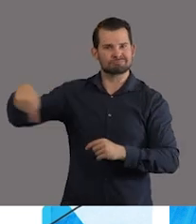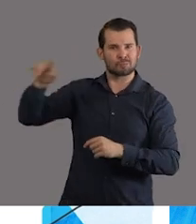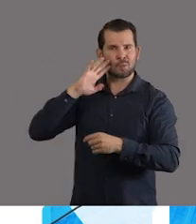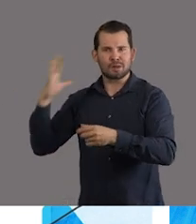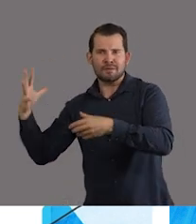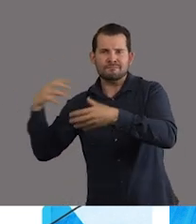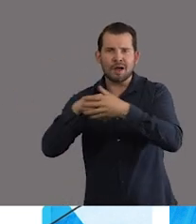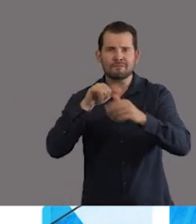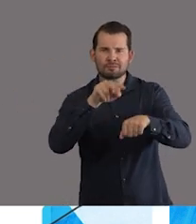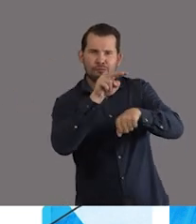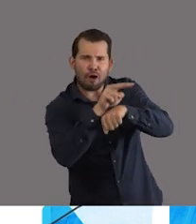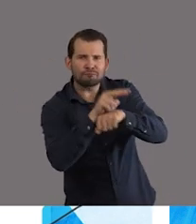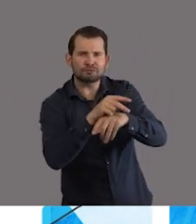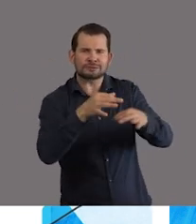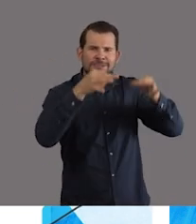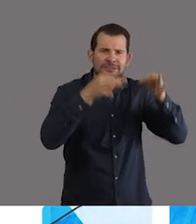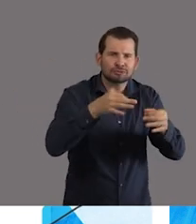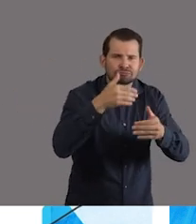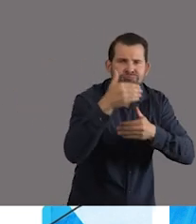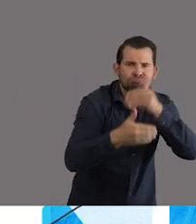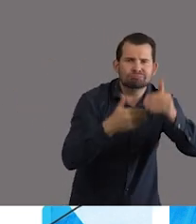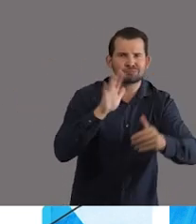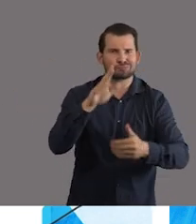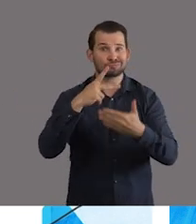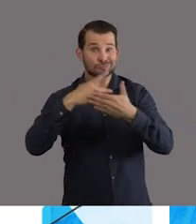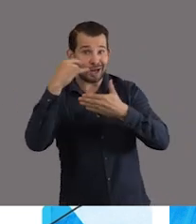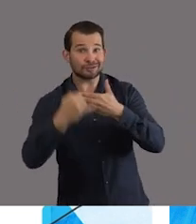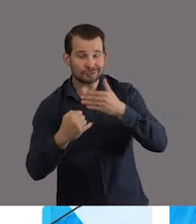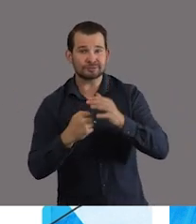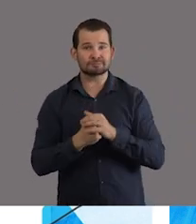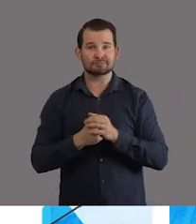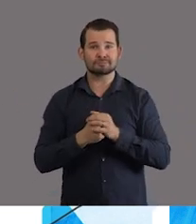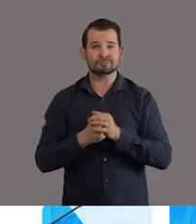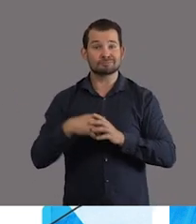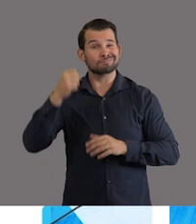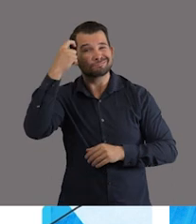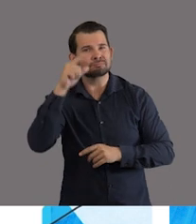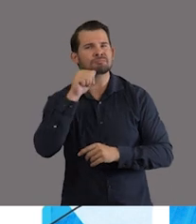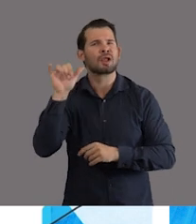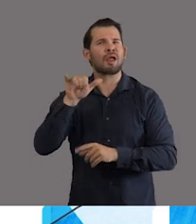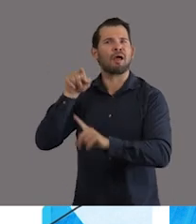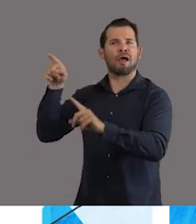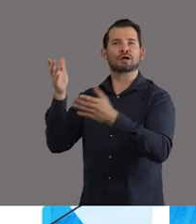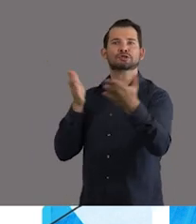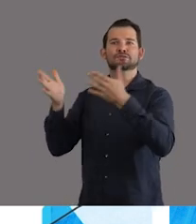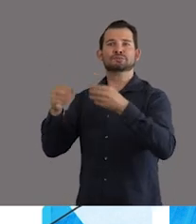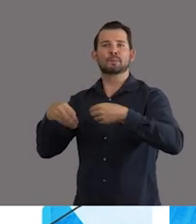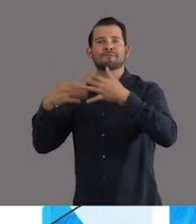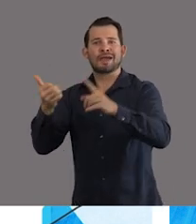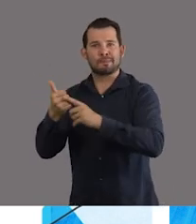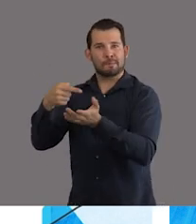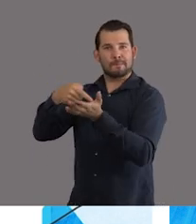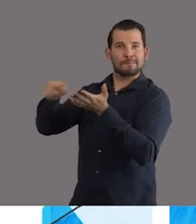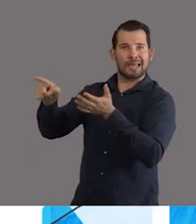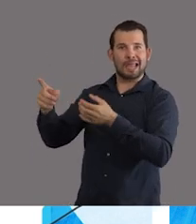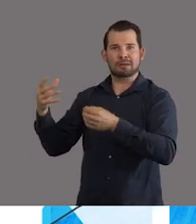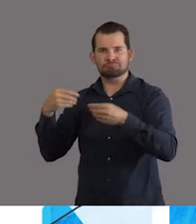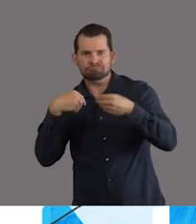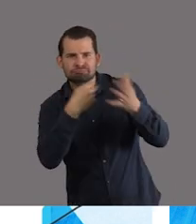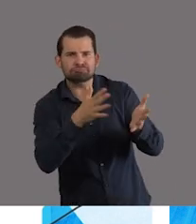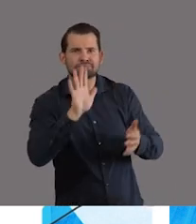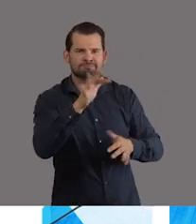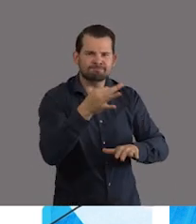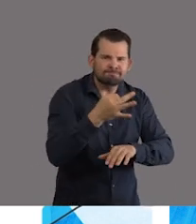in the governance and decision-making process of your project. Unlike service providers, who are paid to provide